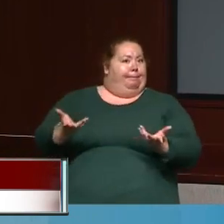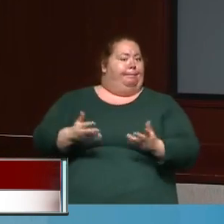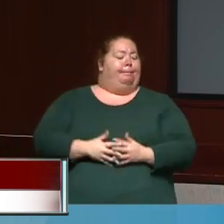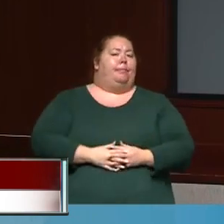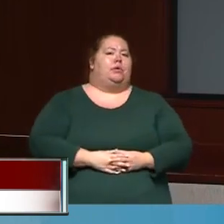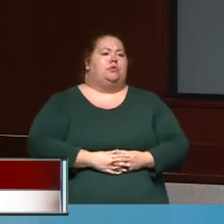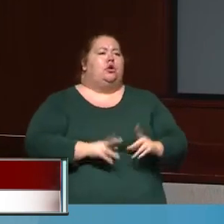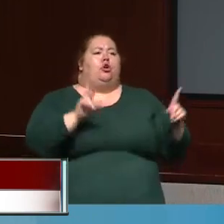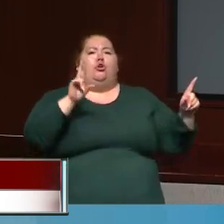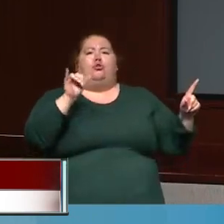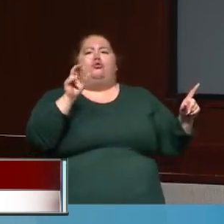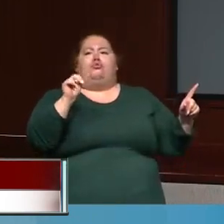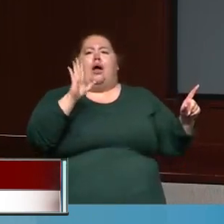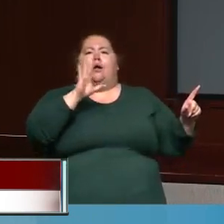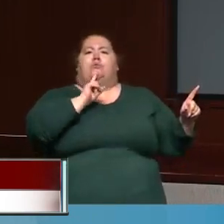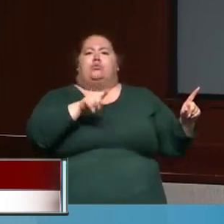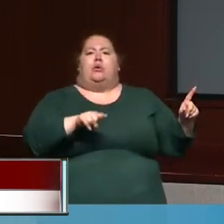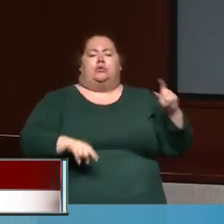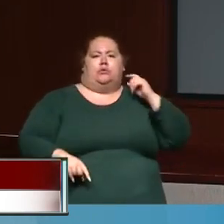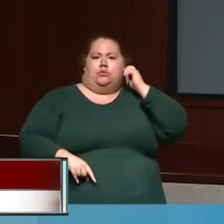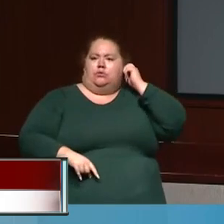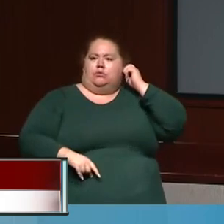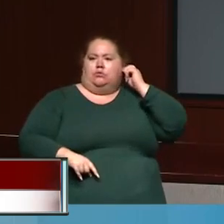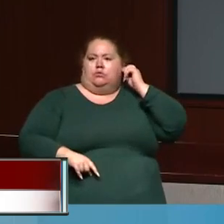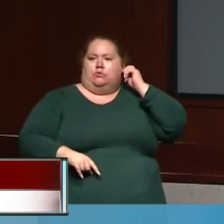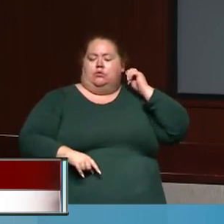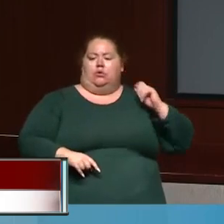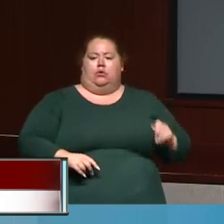So we'll have Ryan respond to that.